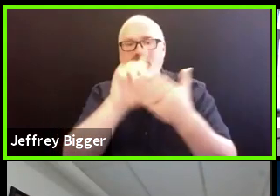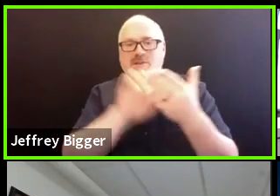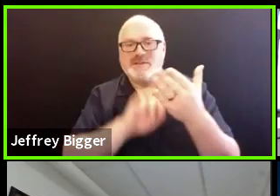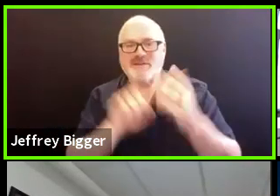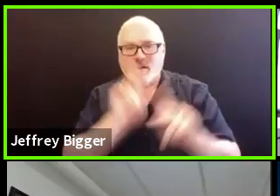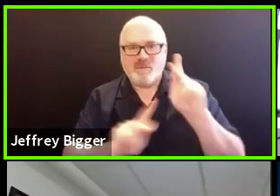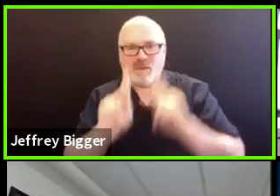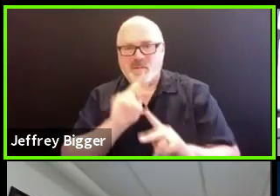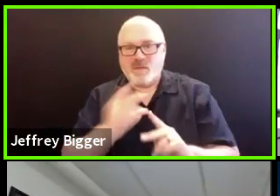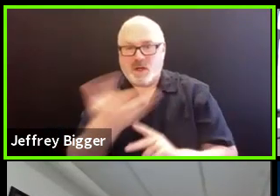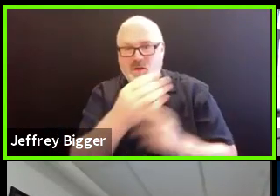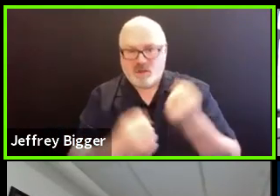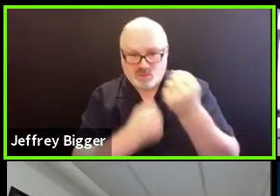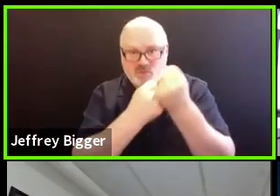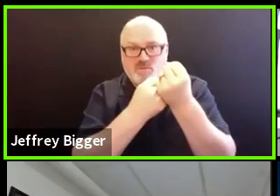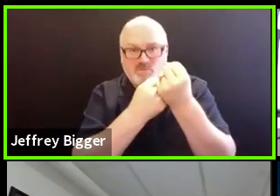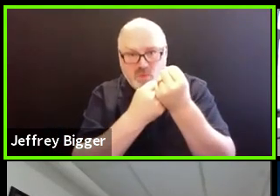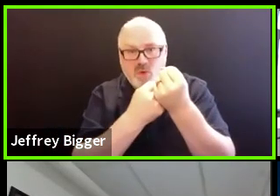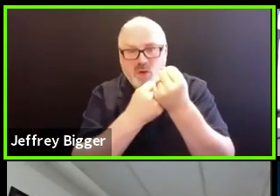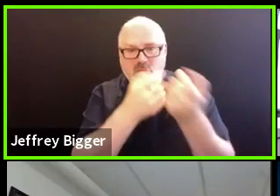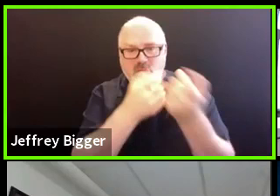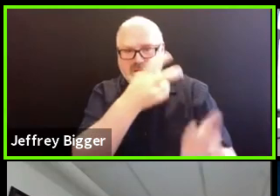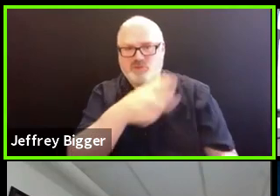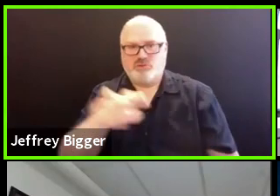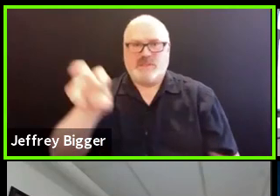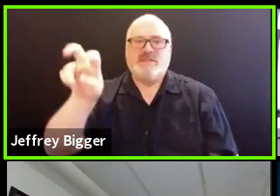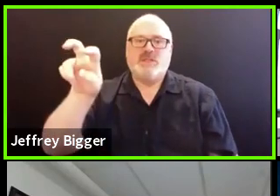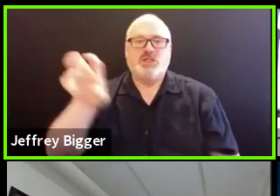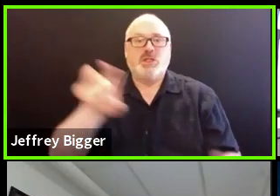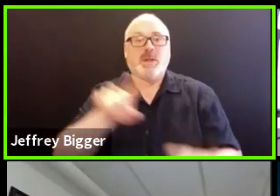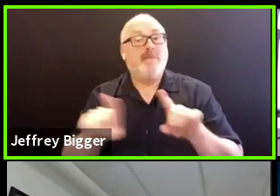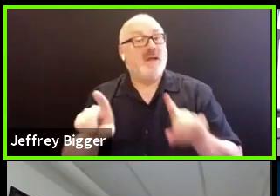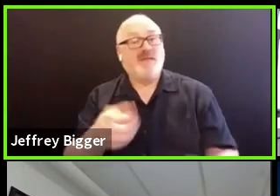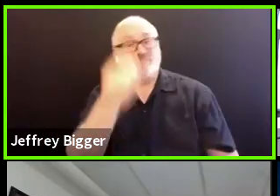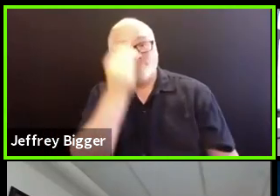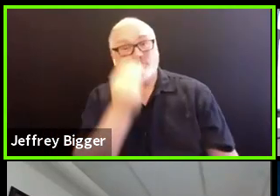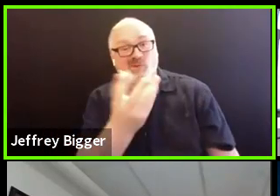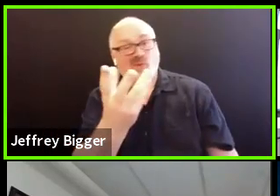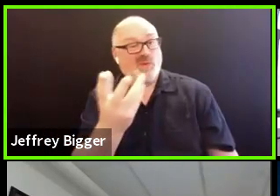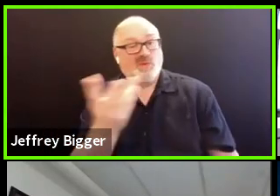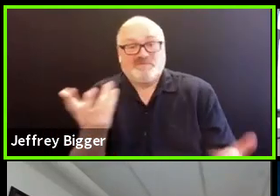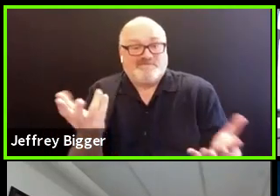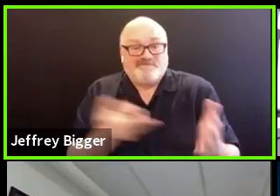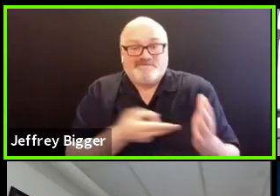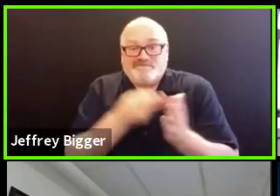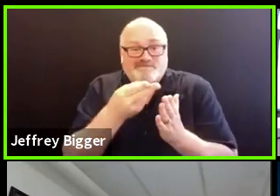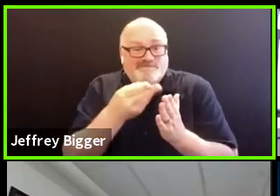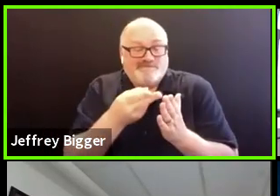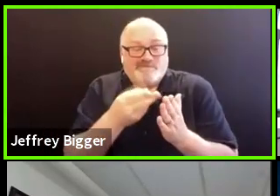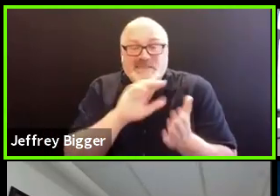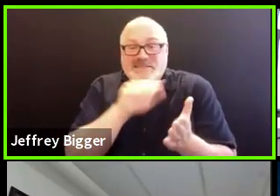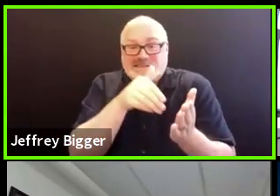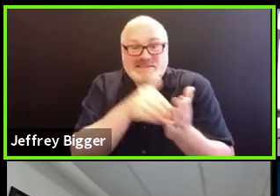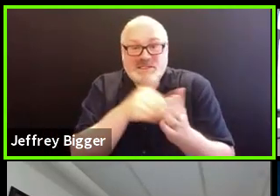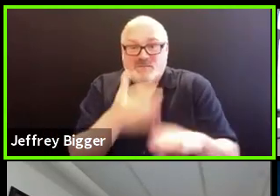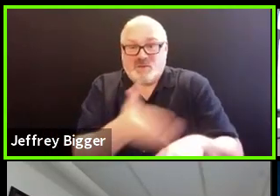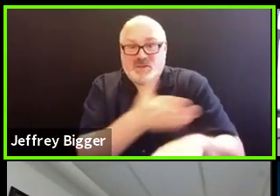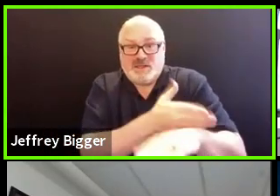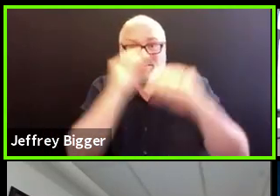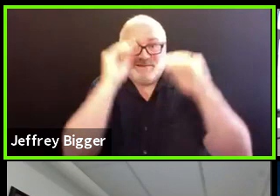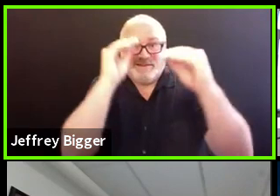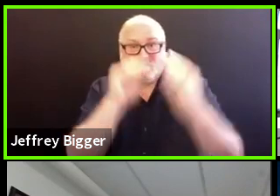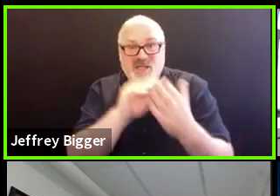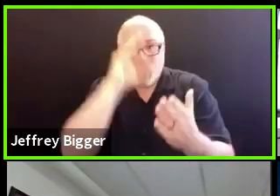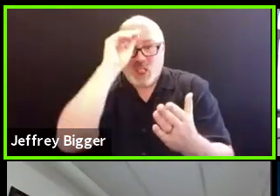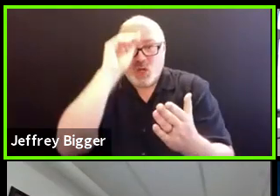support this conversion. But the fact of the matter is that our Center for Enhanced Teaching and Learning